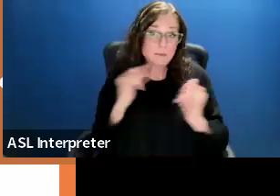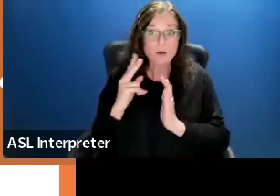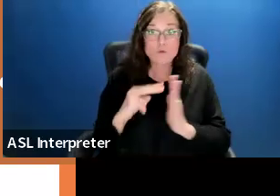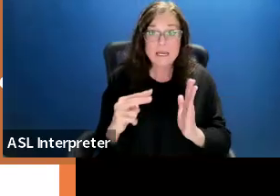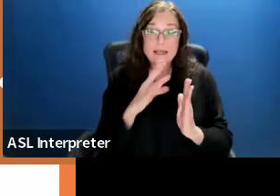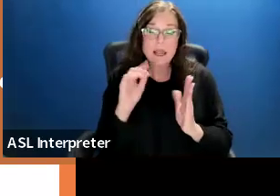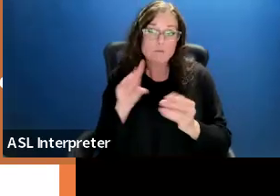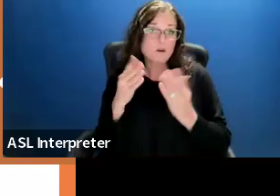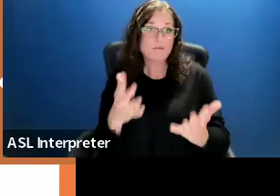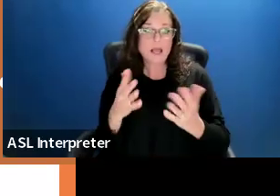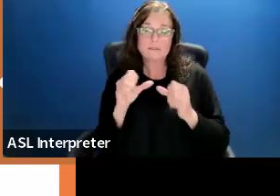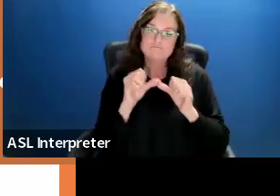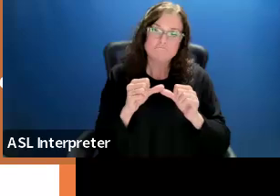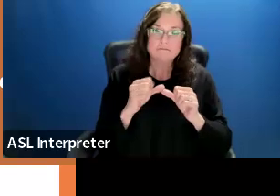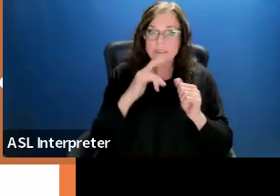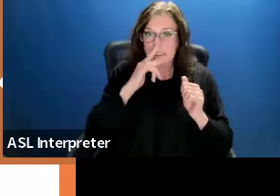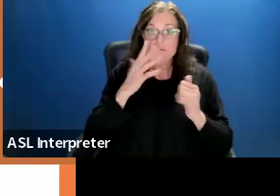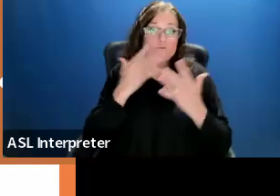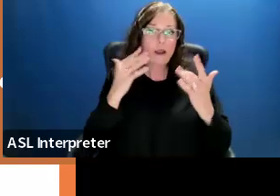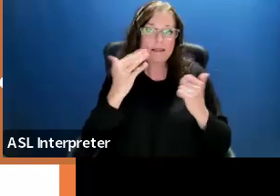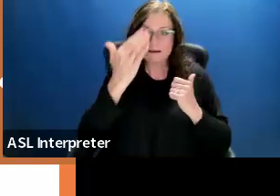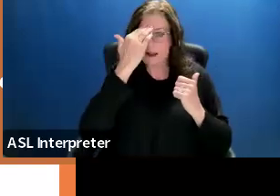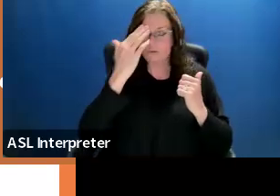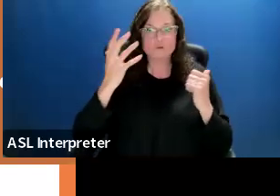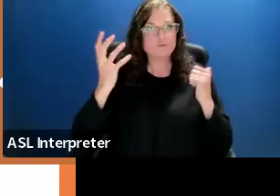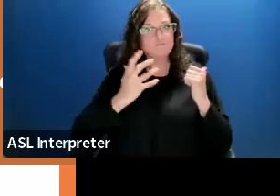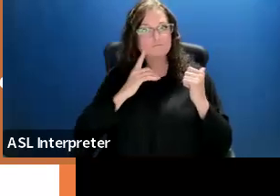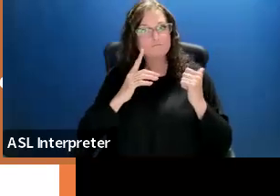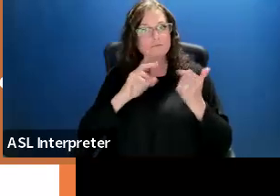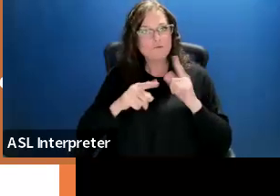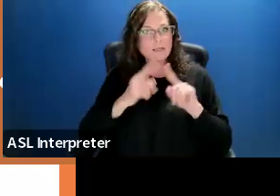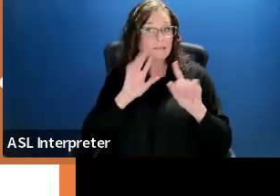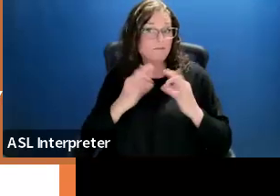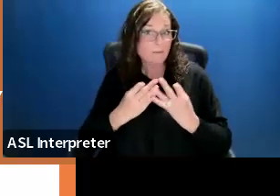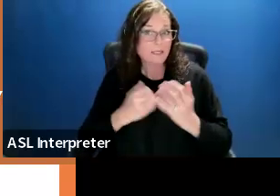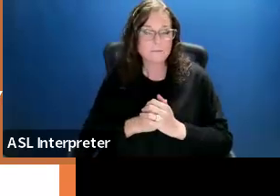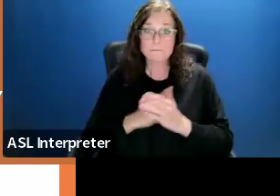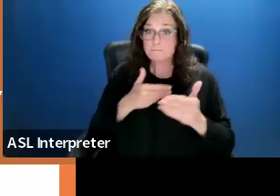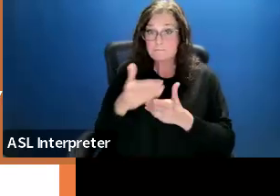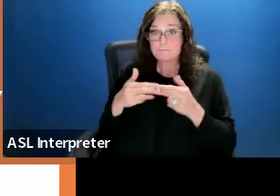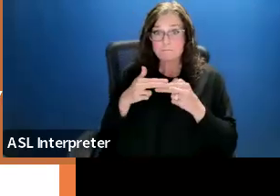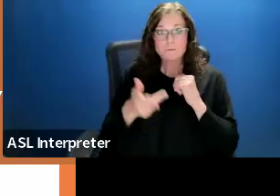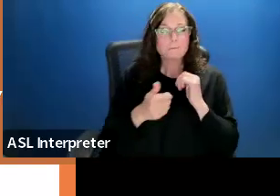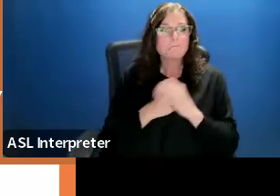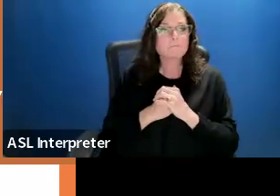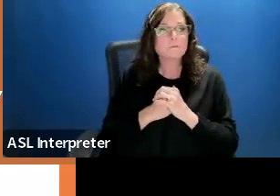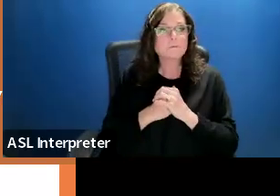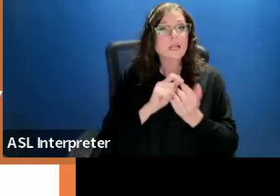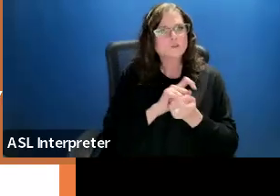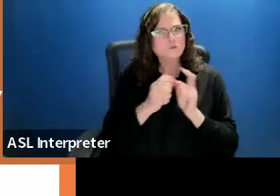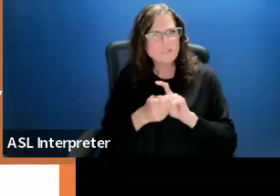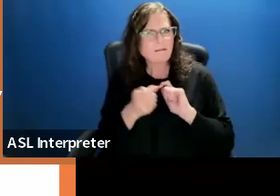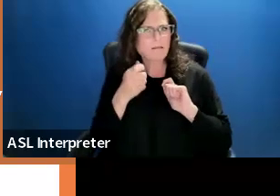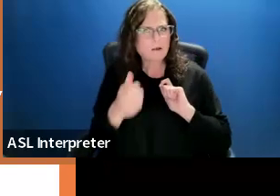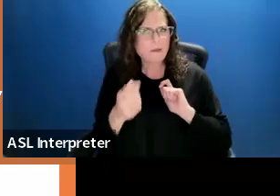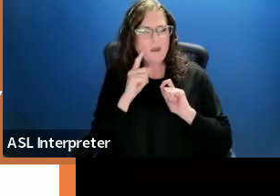reading, and it provides endless kid-friendly knowledge to wow friends and family. Next slide. Switching gears